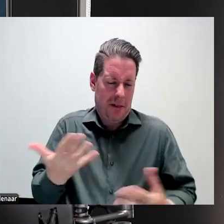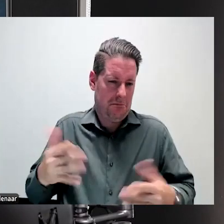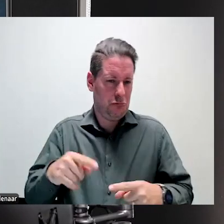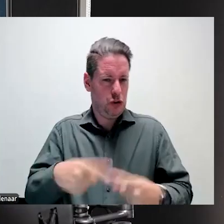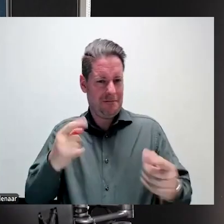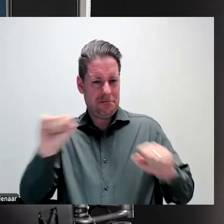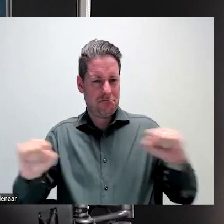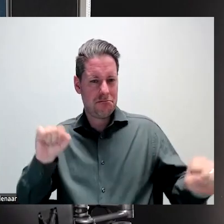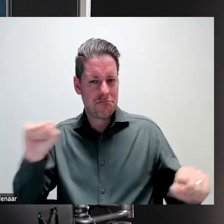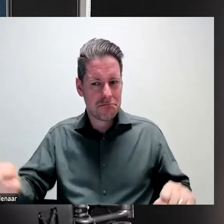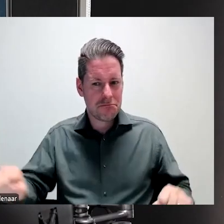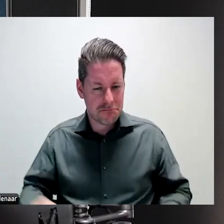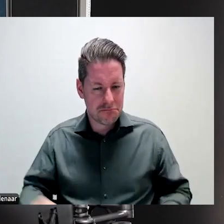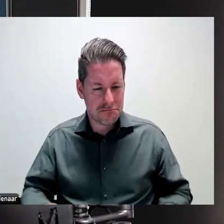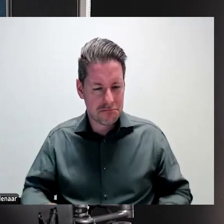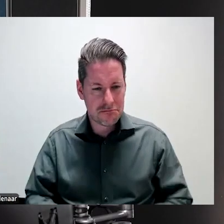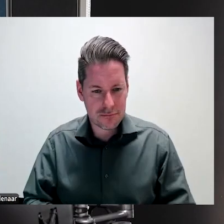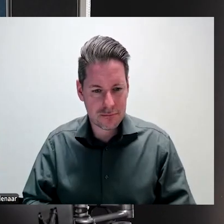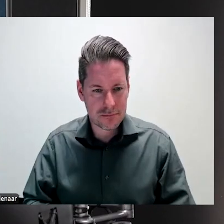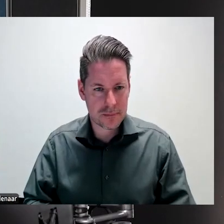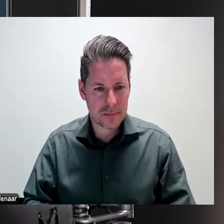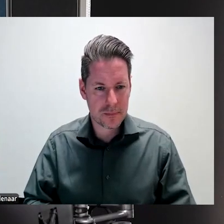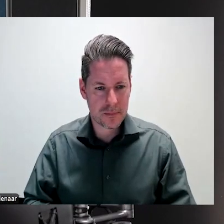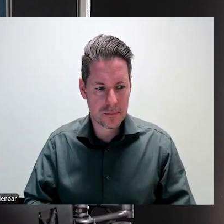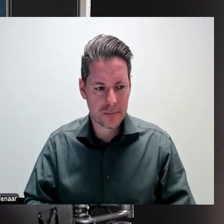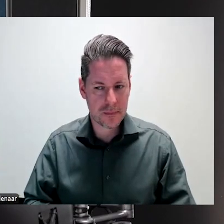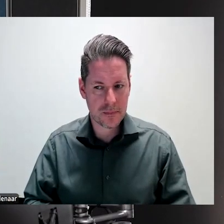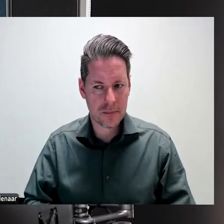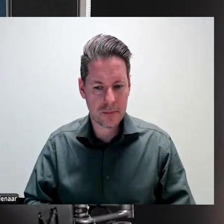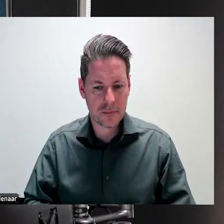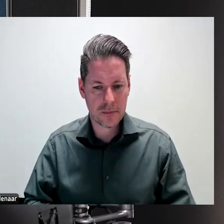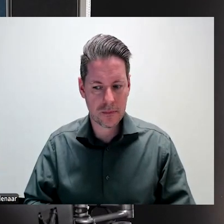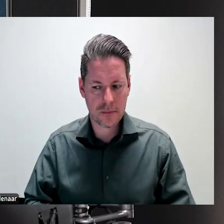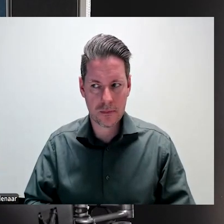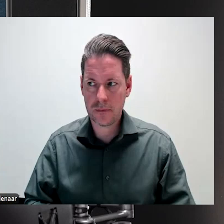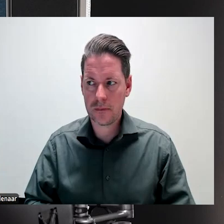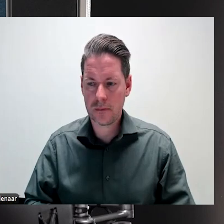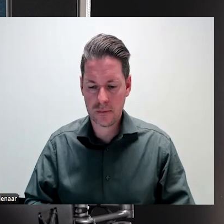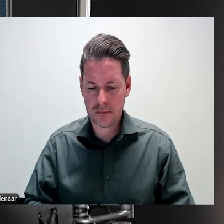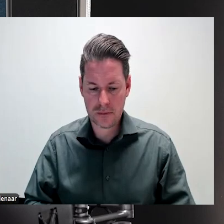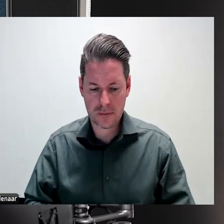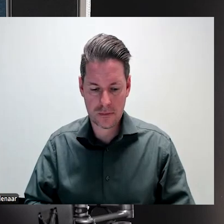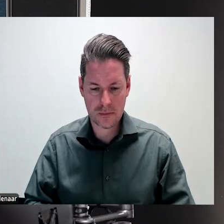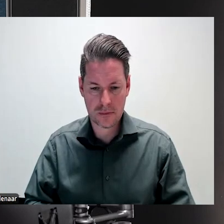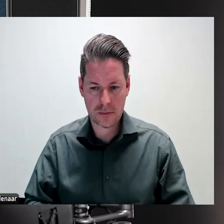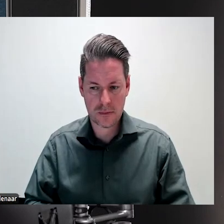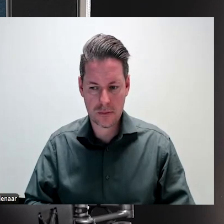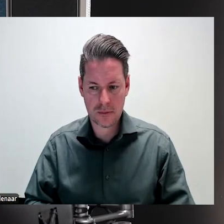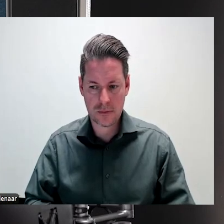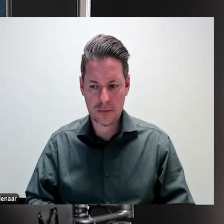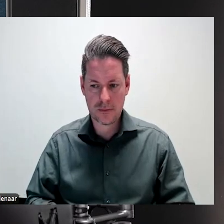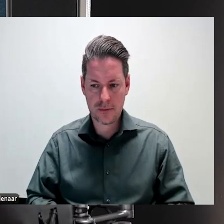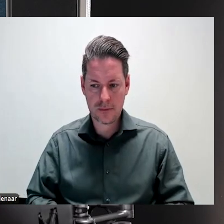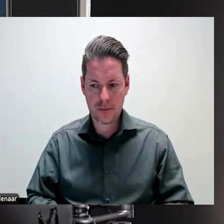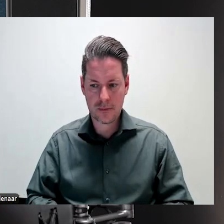Brendan has developed any extra sensitive acuity. oh, Brendan, do you have superpowers? Ian wants to know if